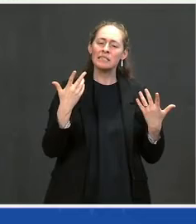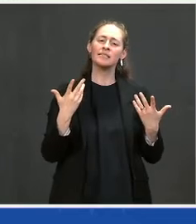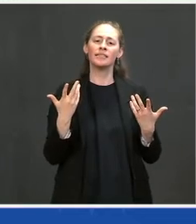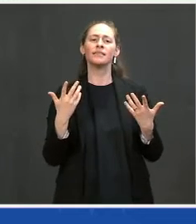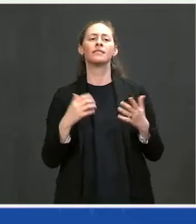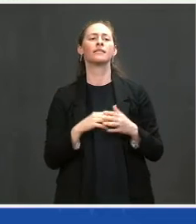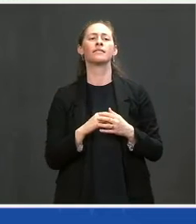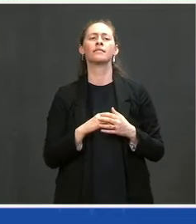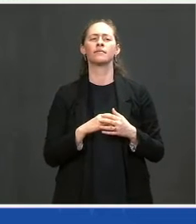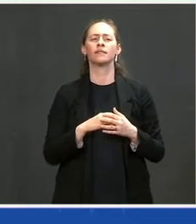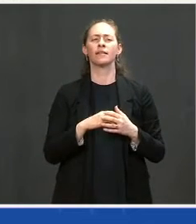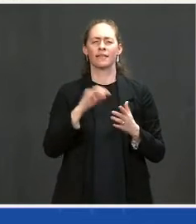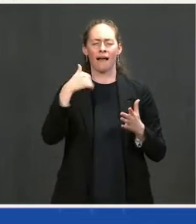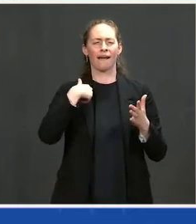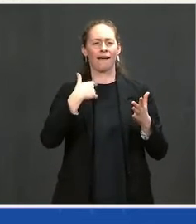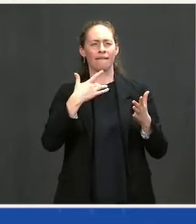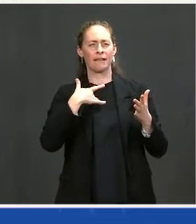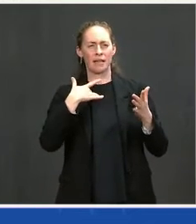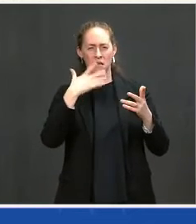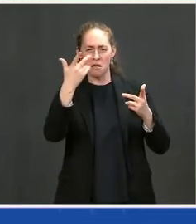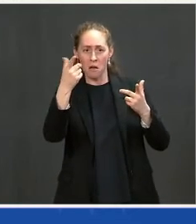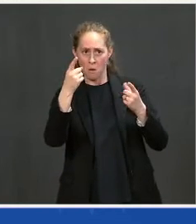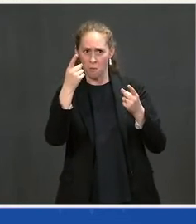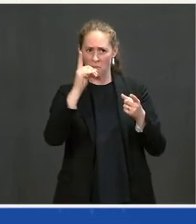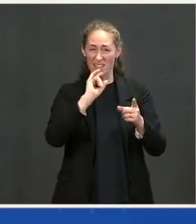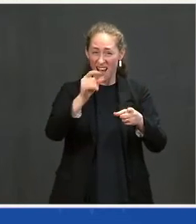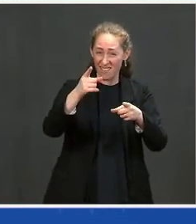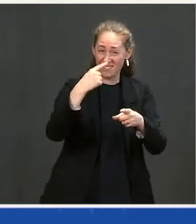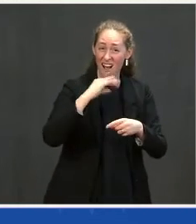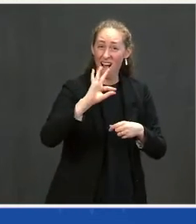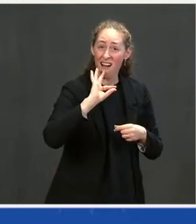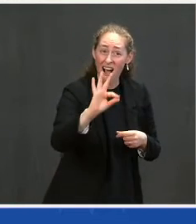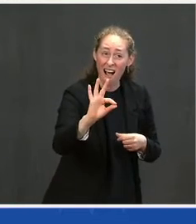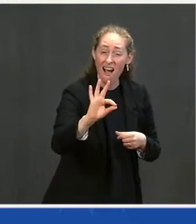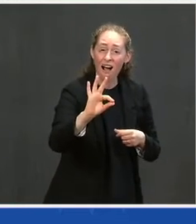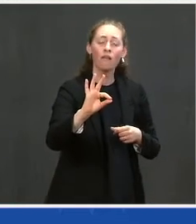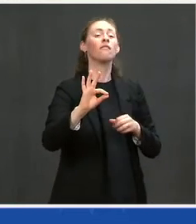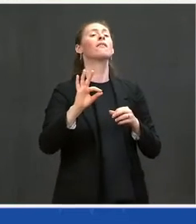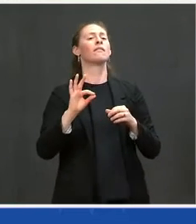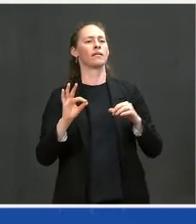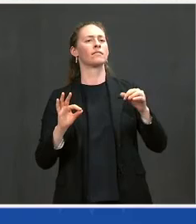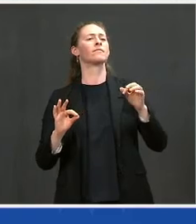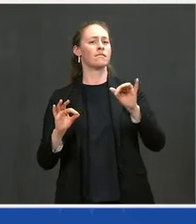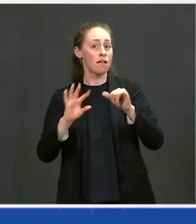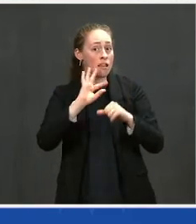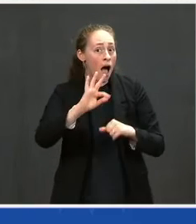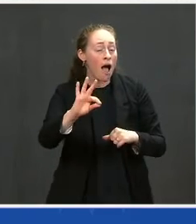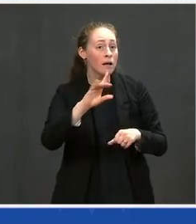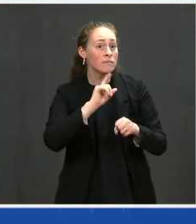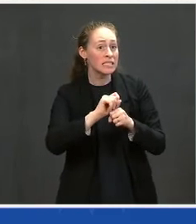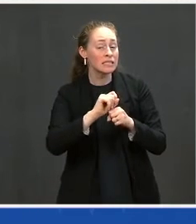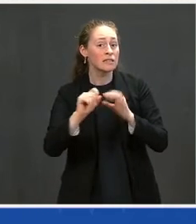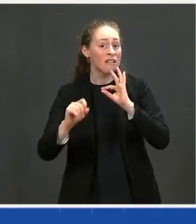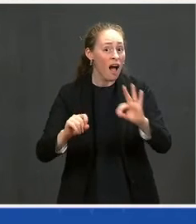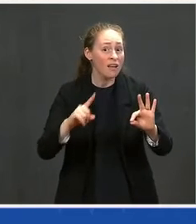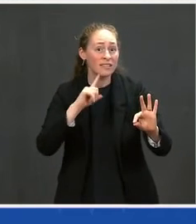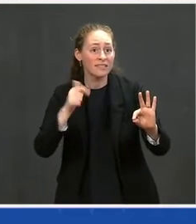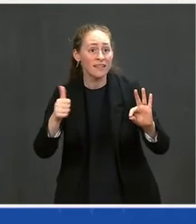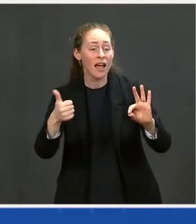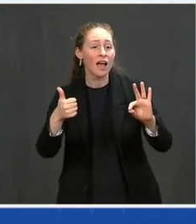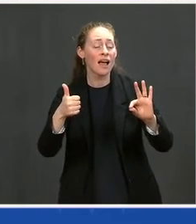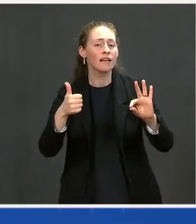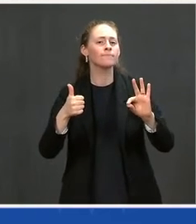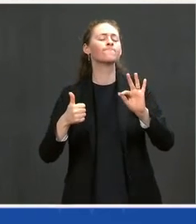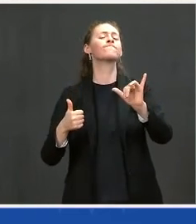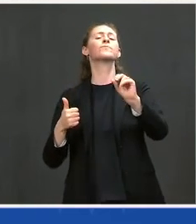A 9-year-old. I'm going to send him on a 1,000-mile journey across the desert and up to the United States because I know Joe